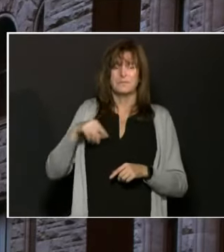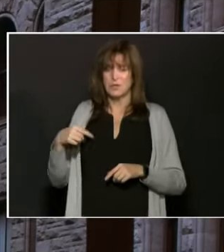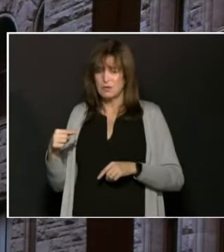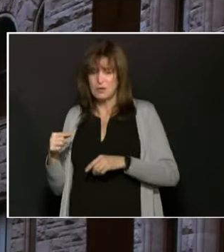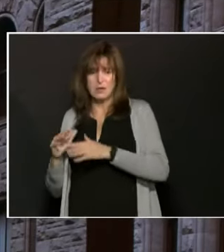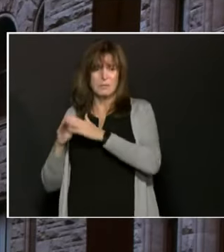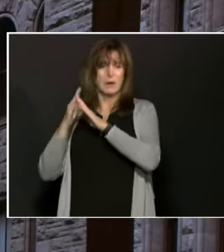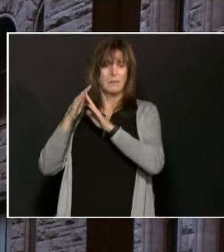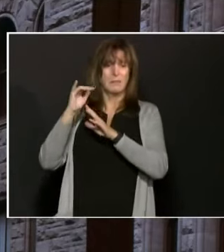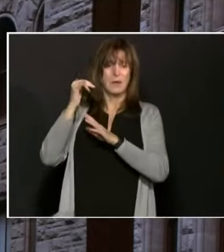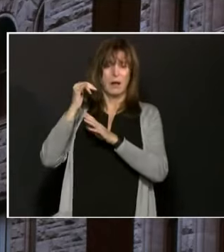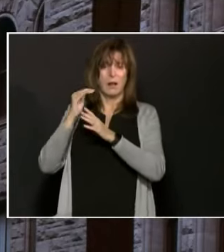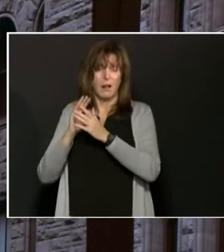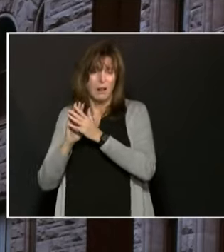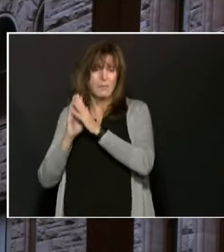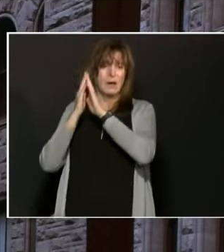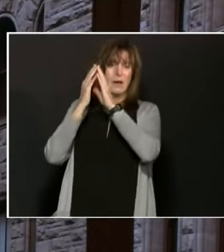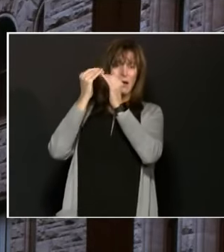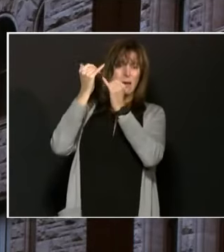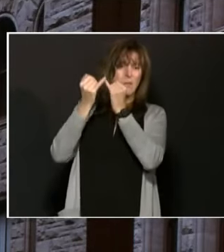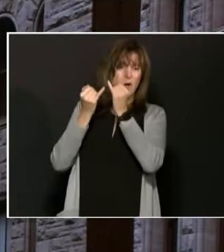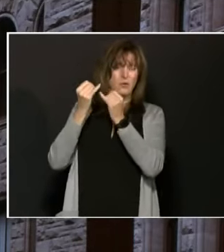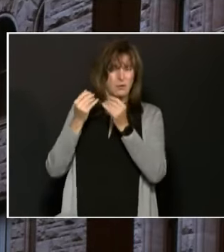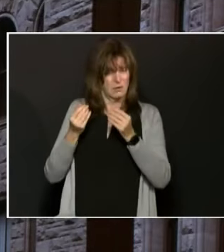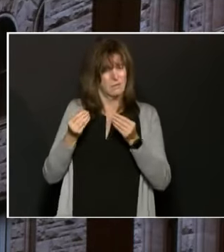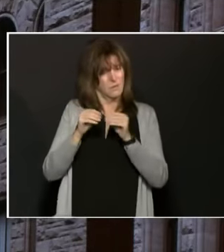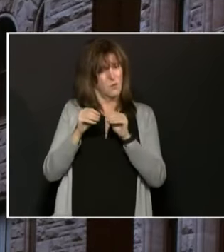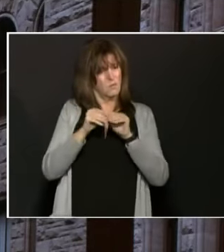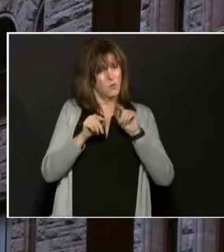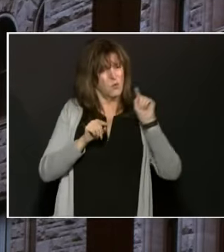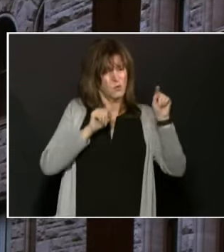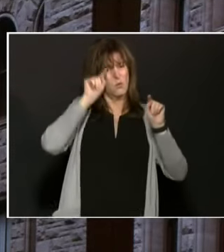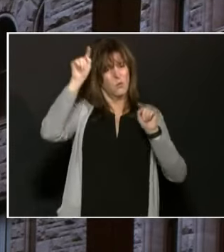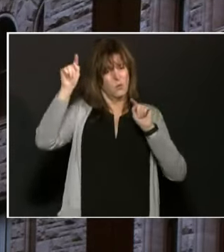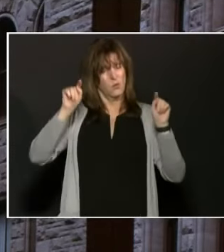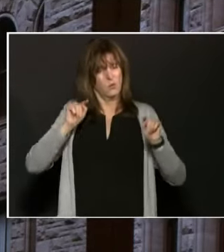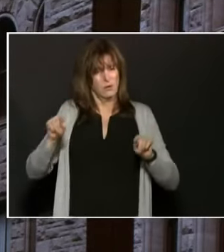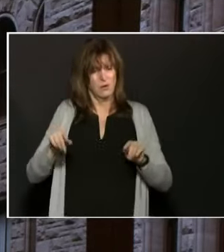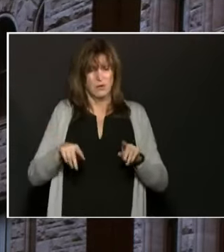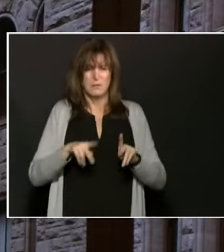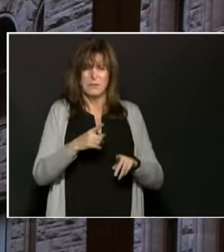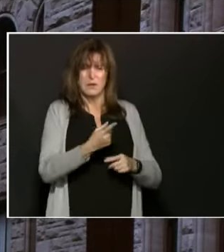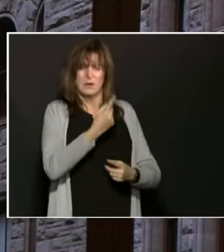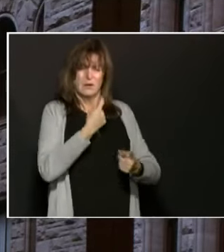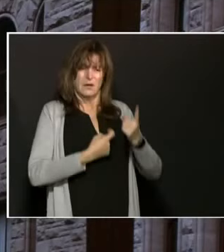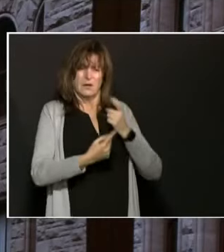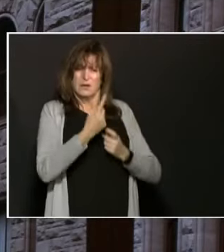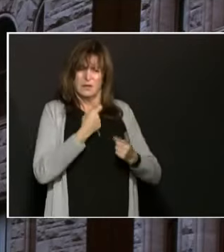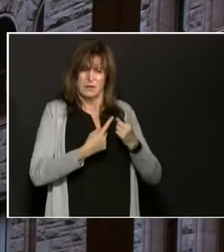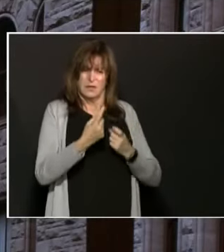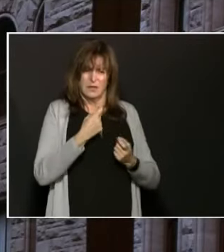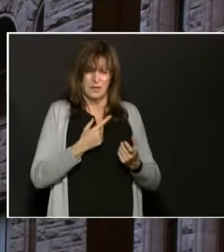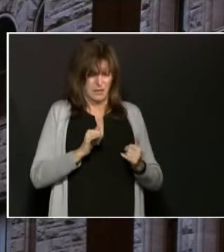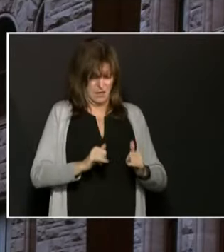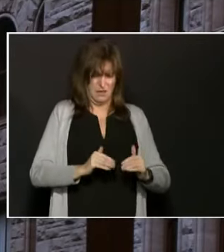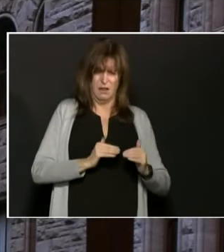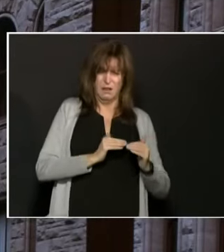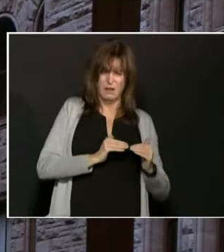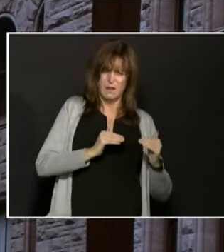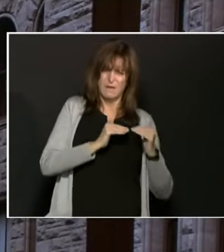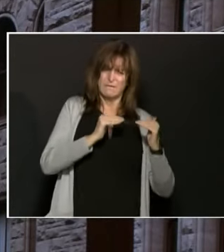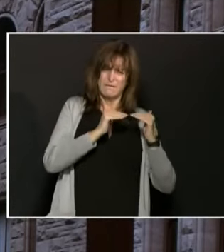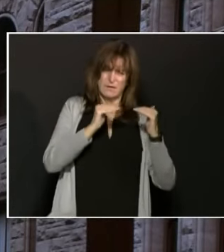framework, some people seem to keep asking about the framework, and they say, okay, that's how you go up, but how do things open back up